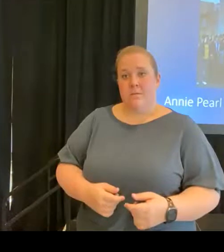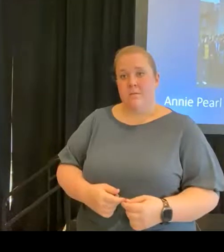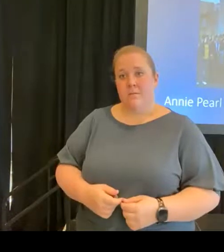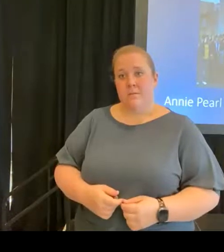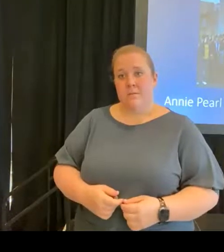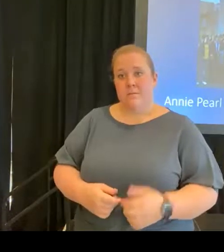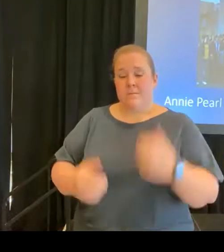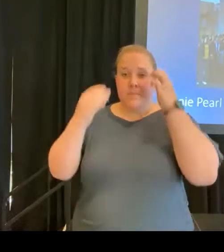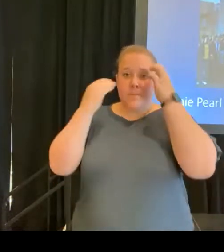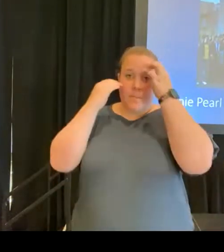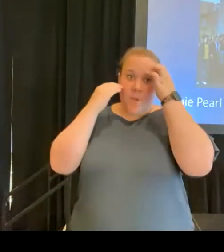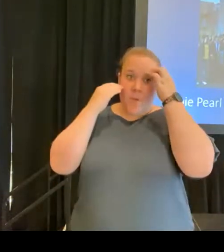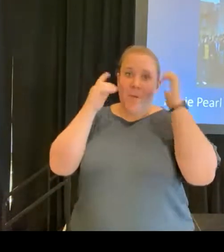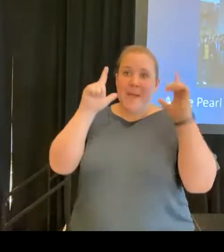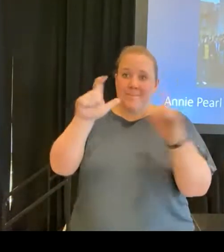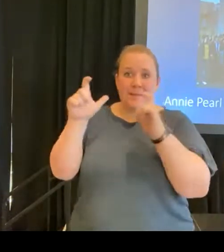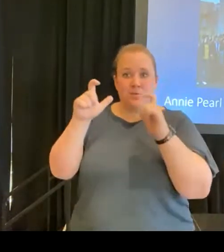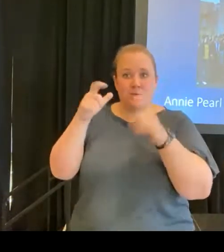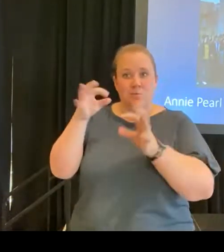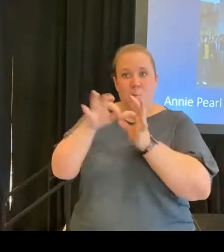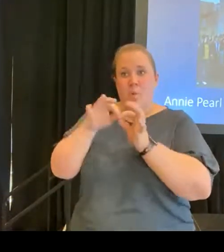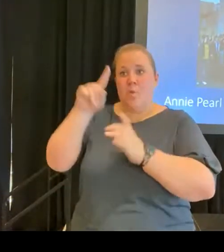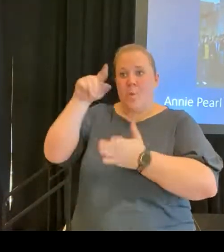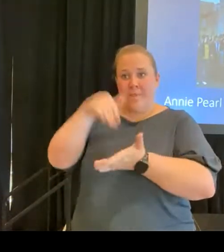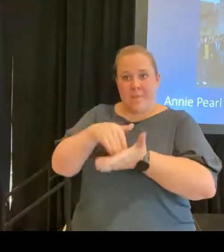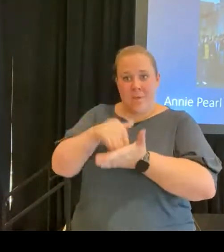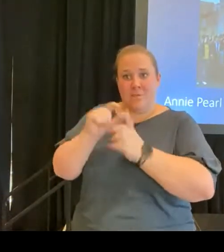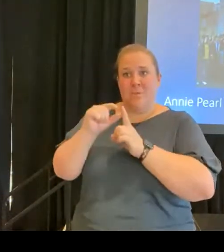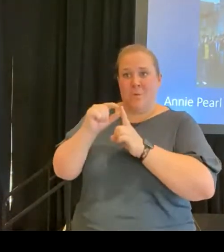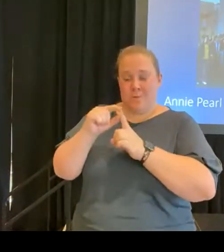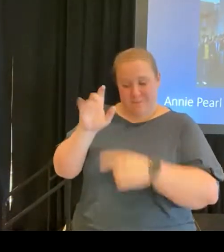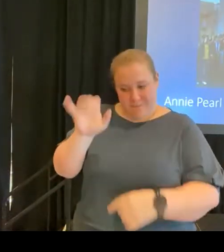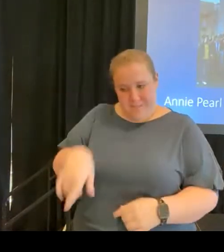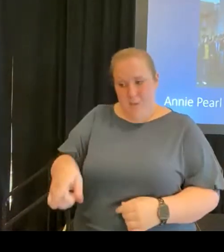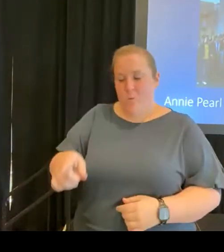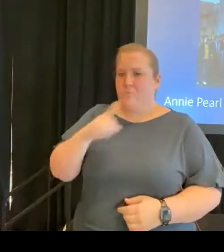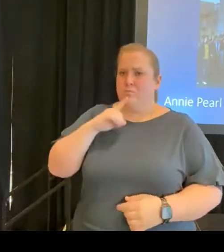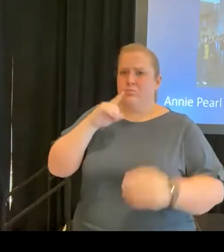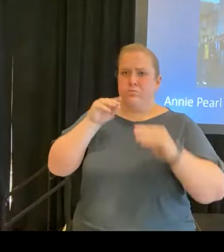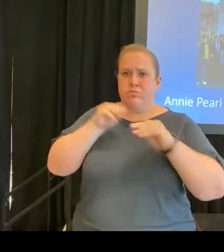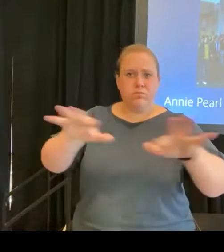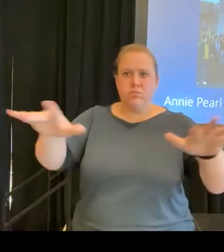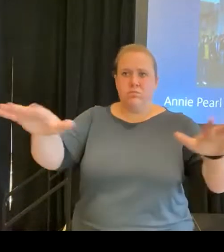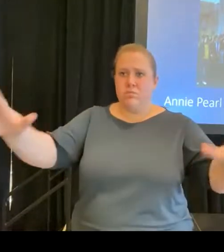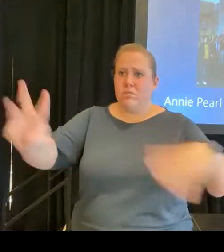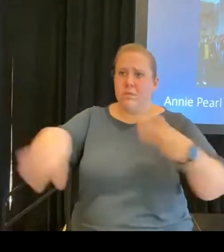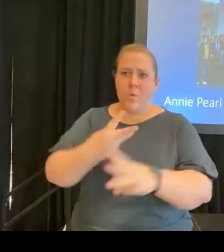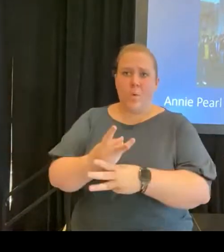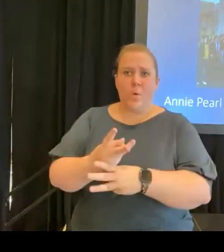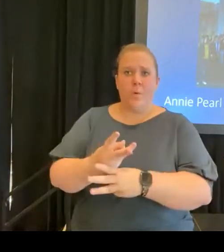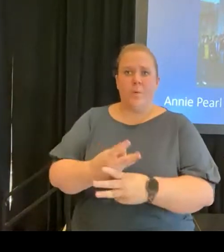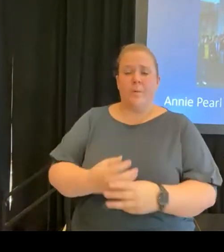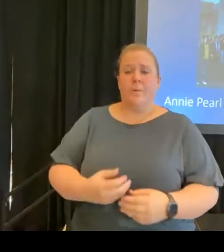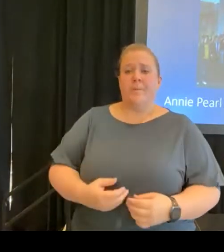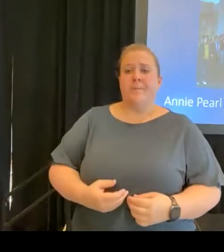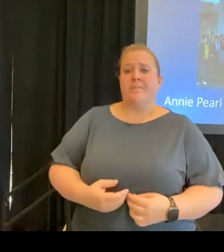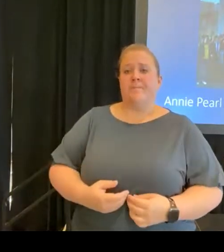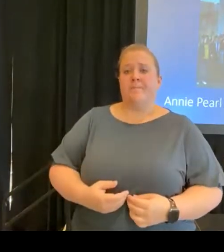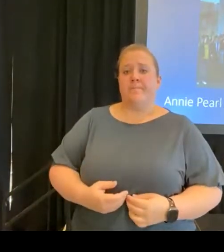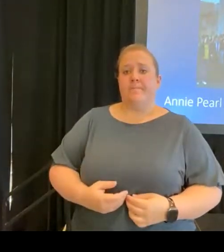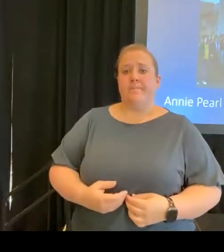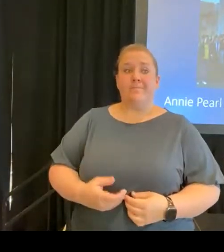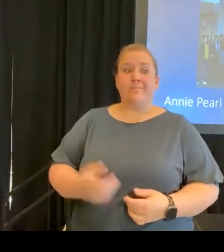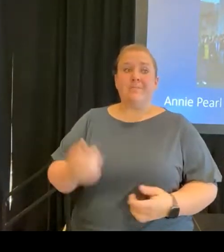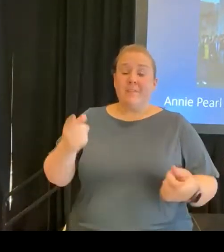You know, the cliche about pictures worth 1,000 words, and that went all over the world. You know, but these things